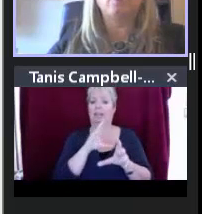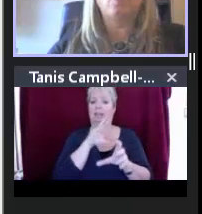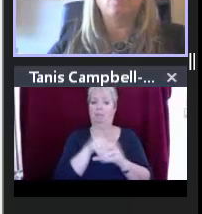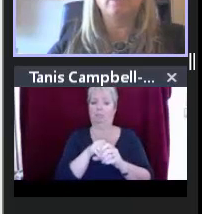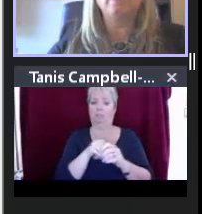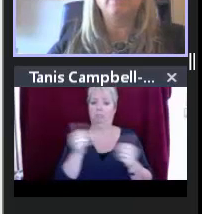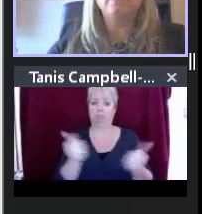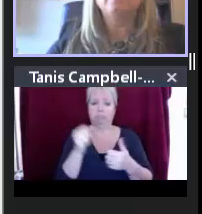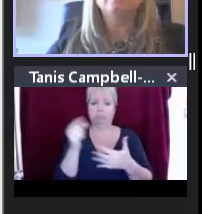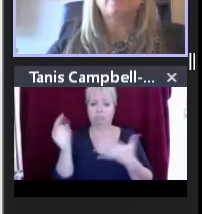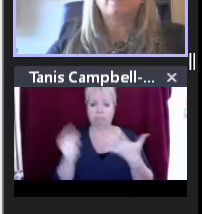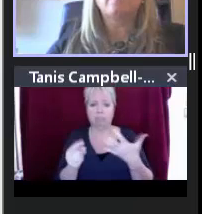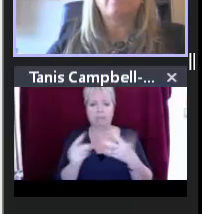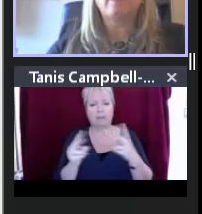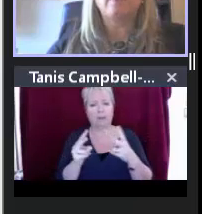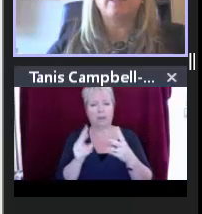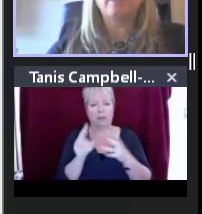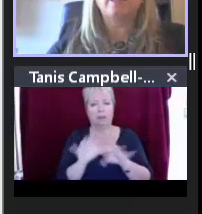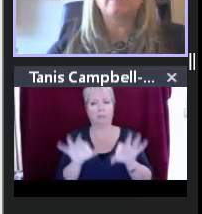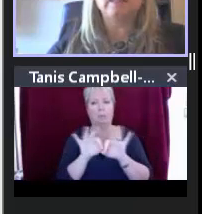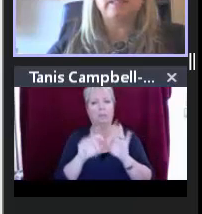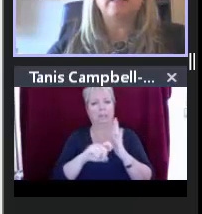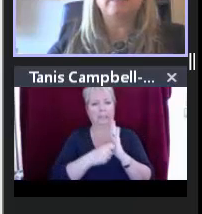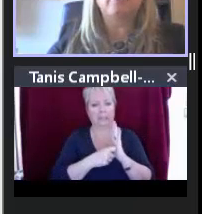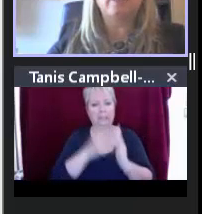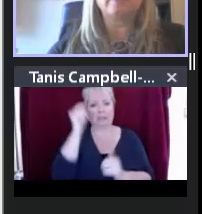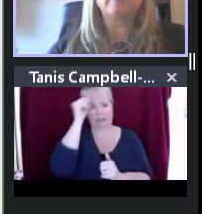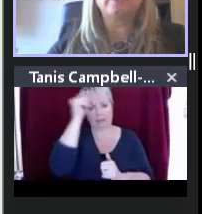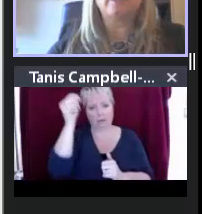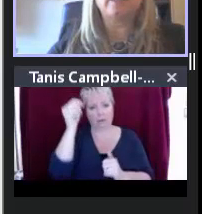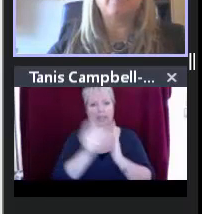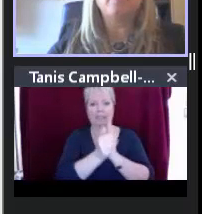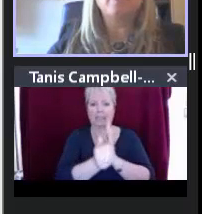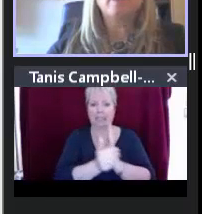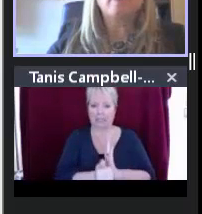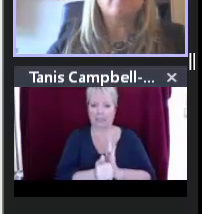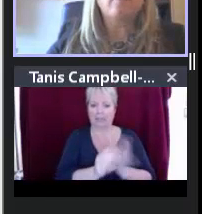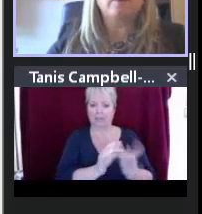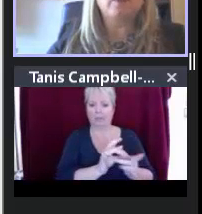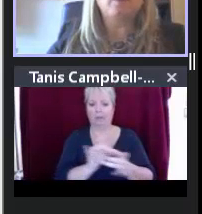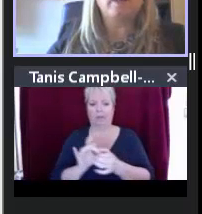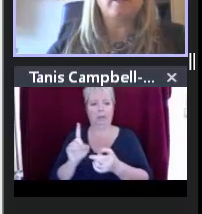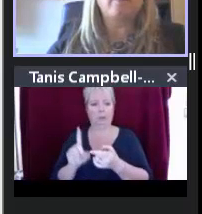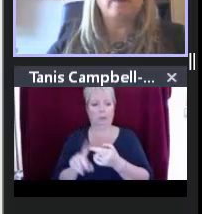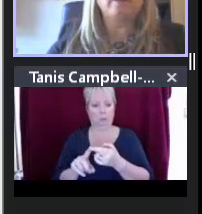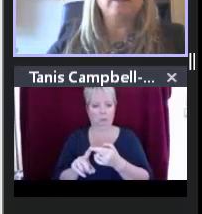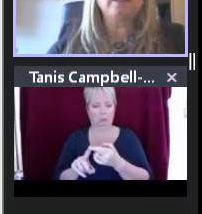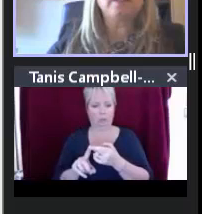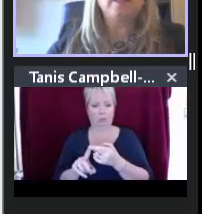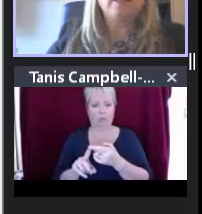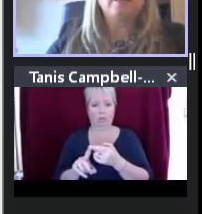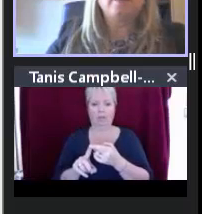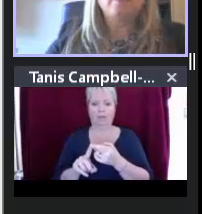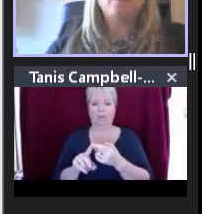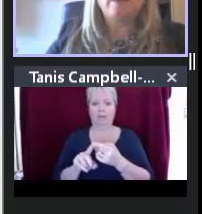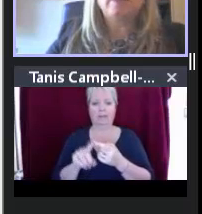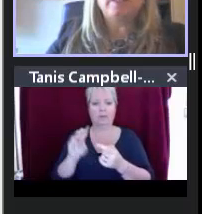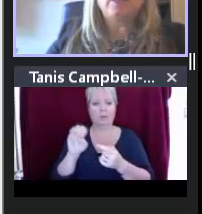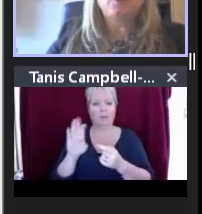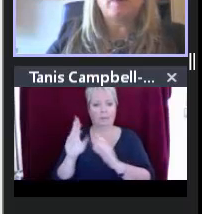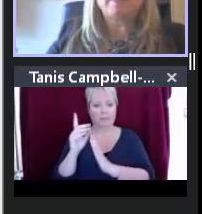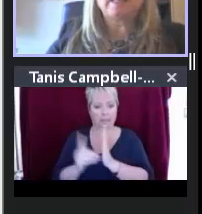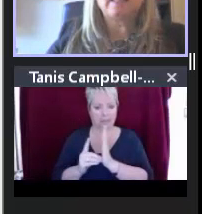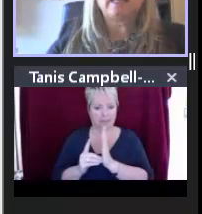the really core theory and skills that are necessary to work in the field.